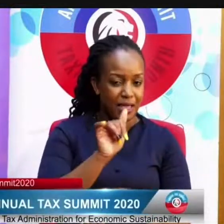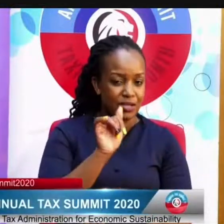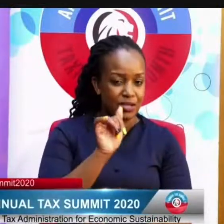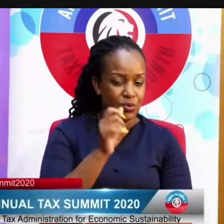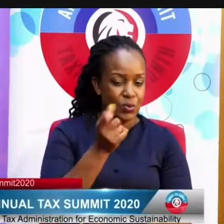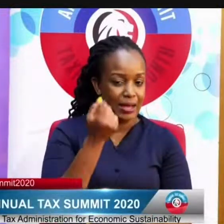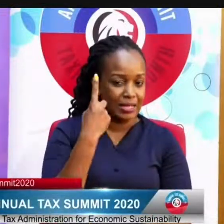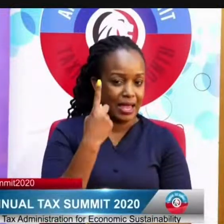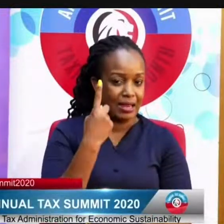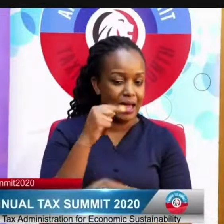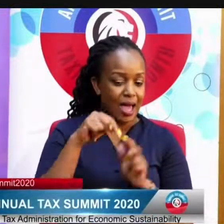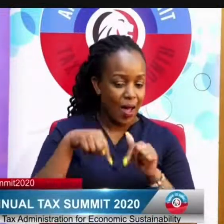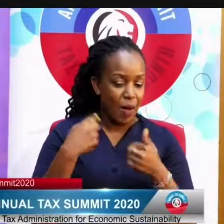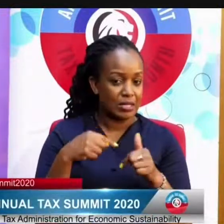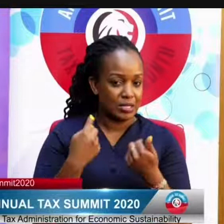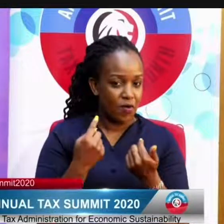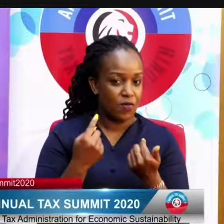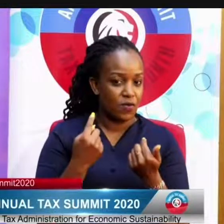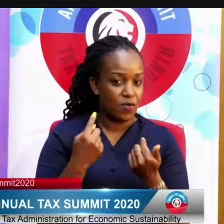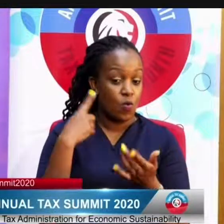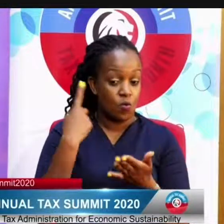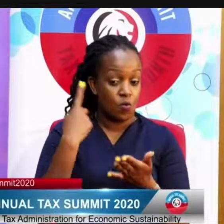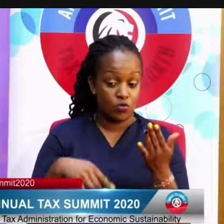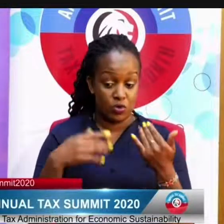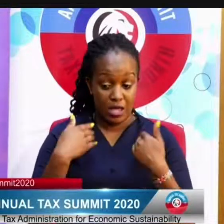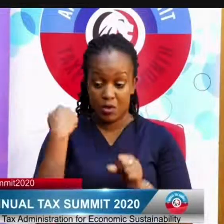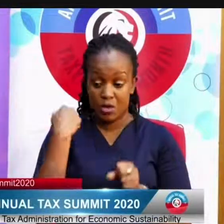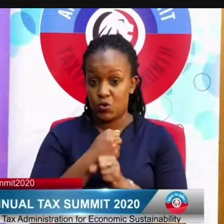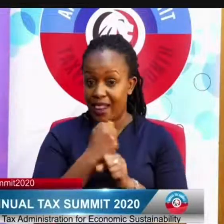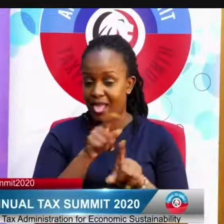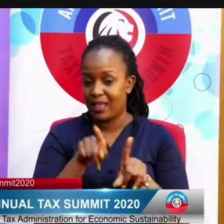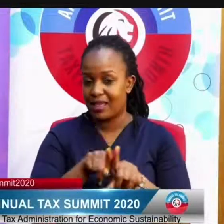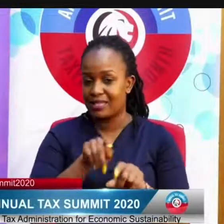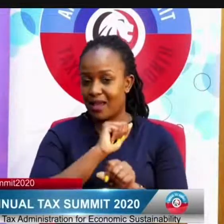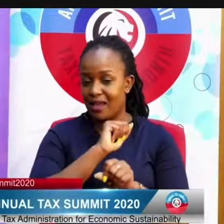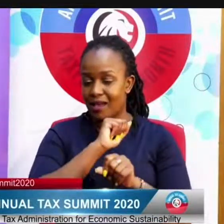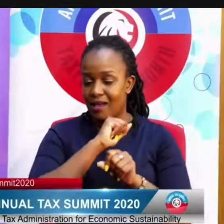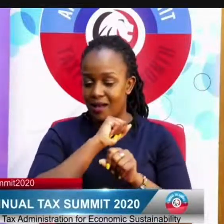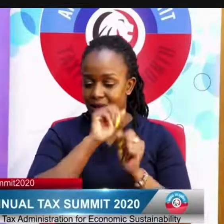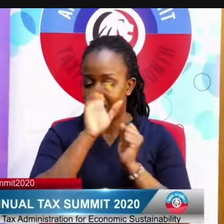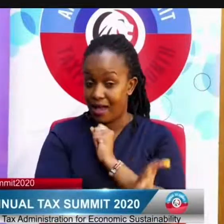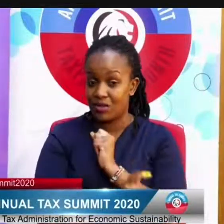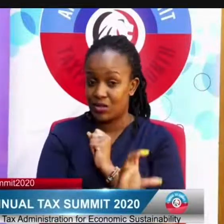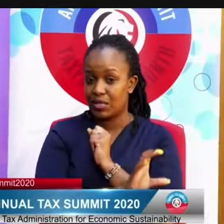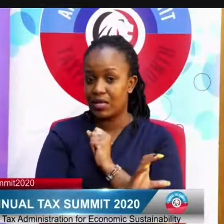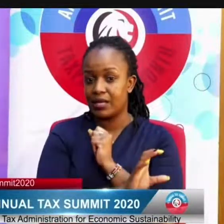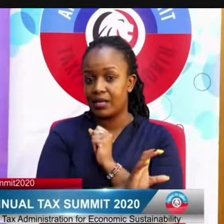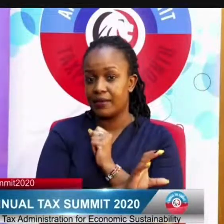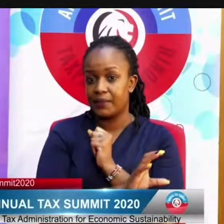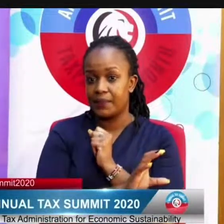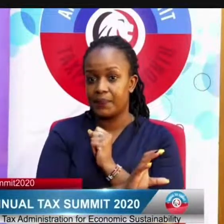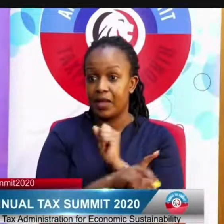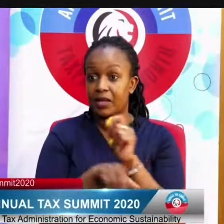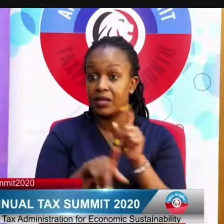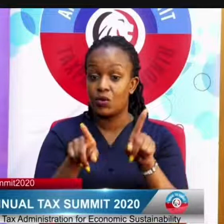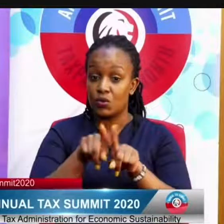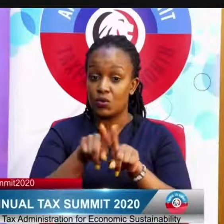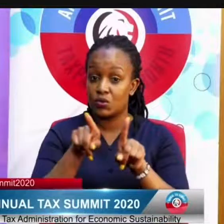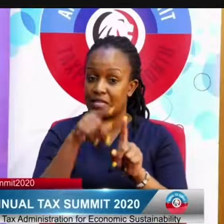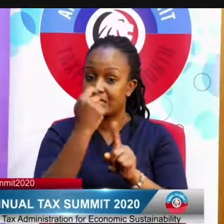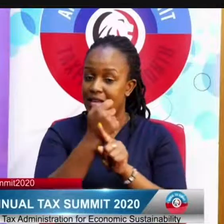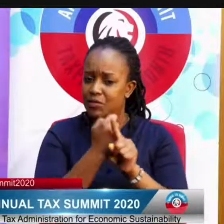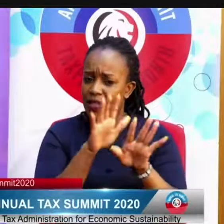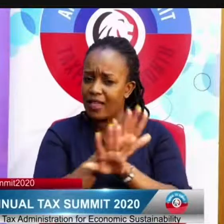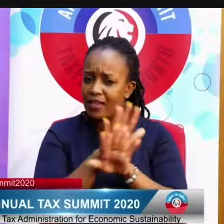as a country, and it basically would paint the picture in terms of everything else that I'm going to be talking